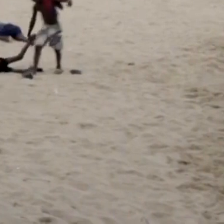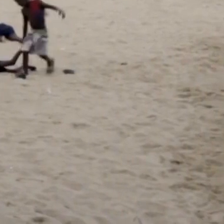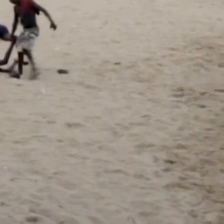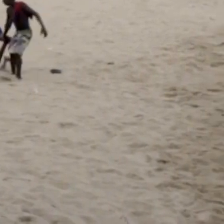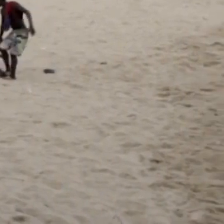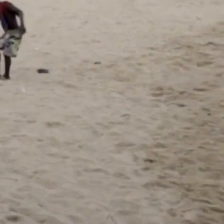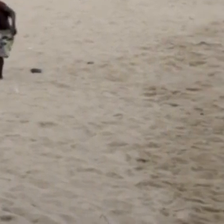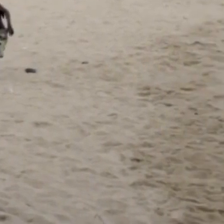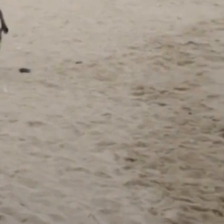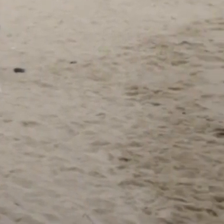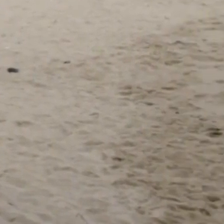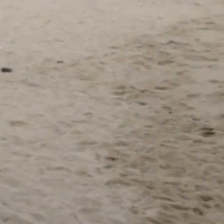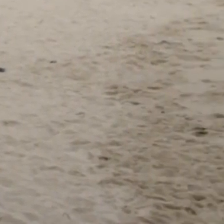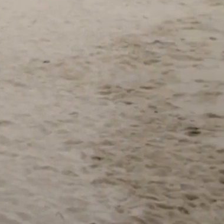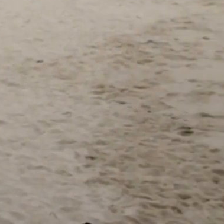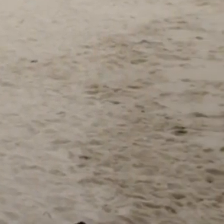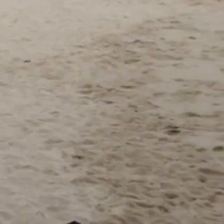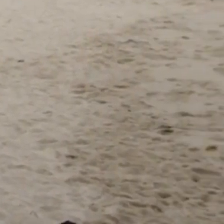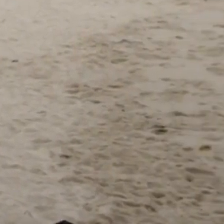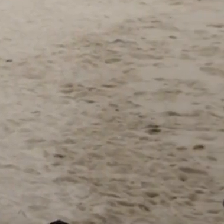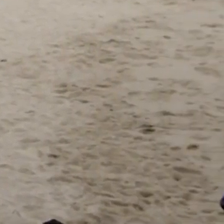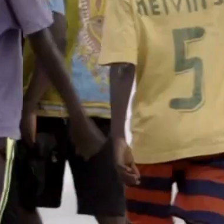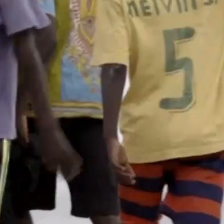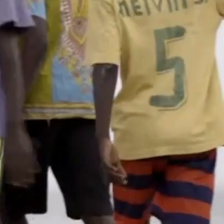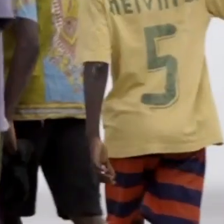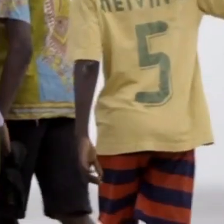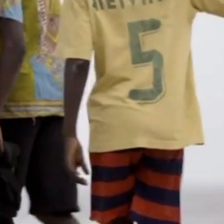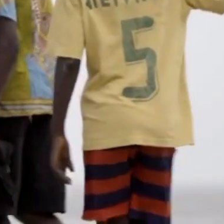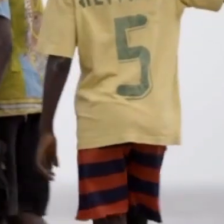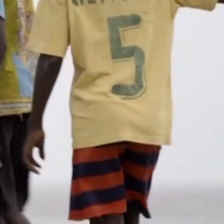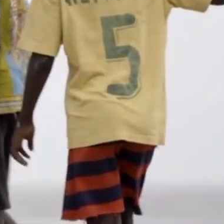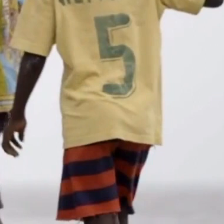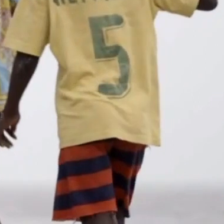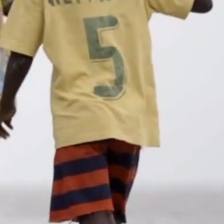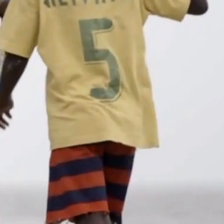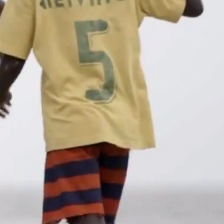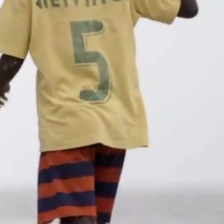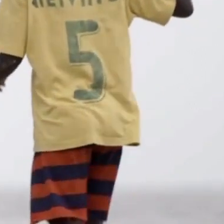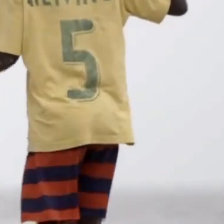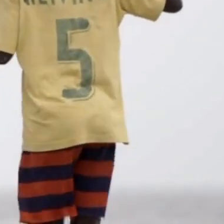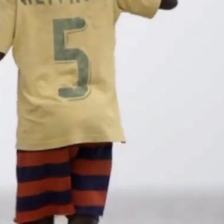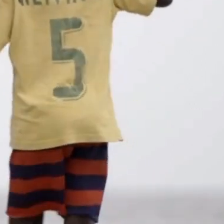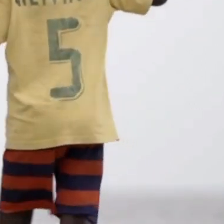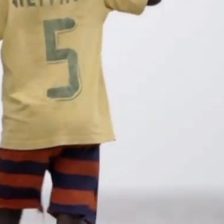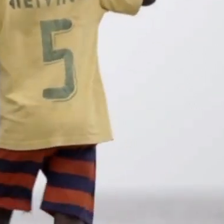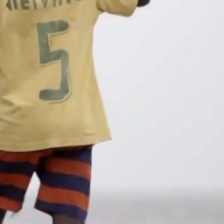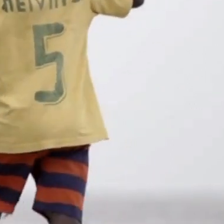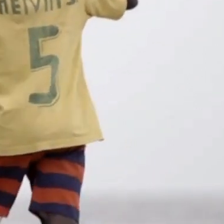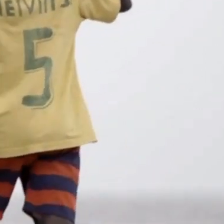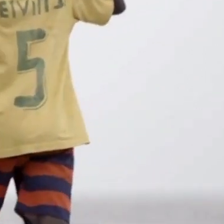also some other mothers wanted our father to give special attention to their child.